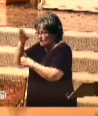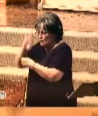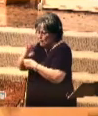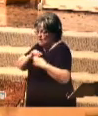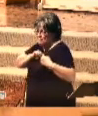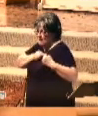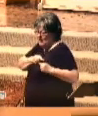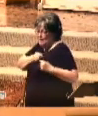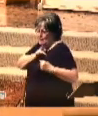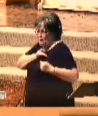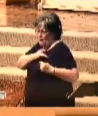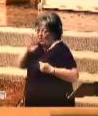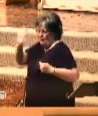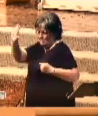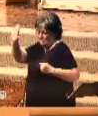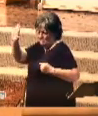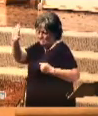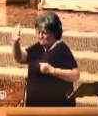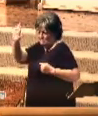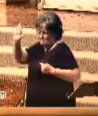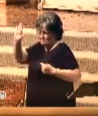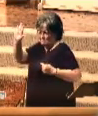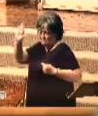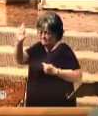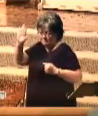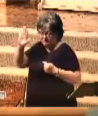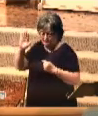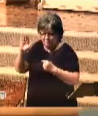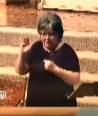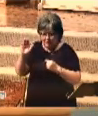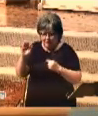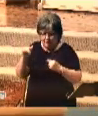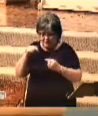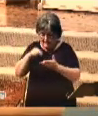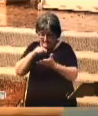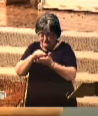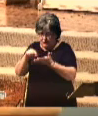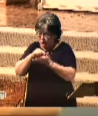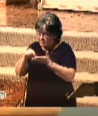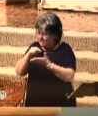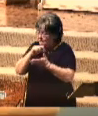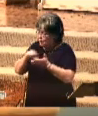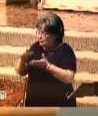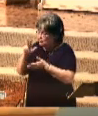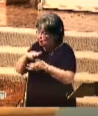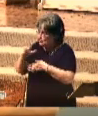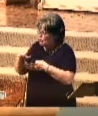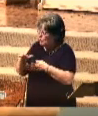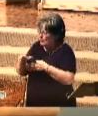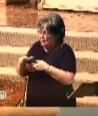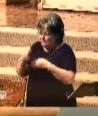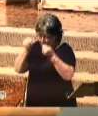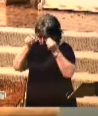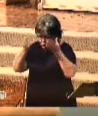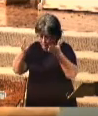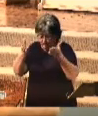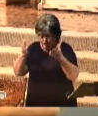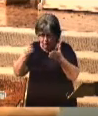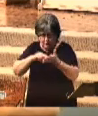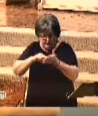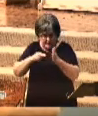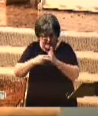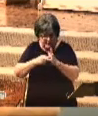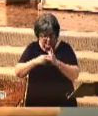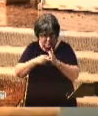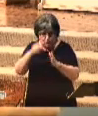heart. And so in this passage here, especially in verse 33, I'd like to share with you what it means